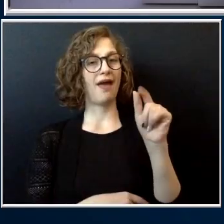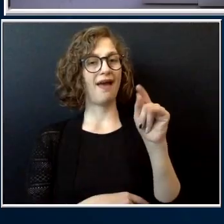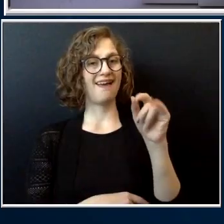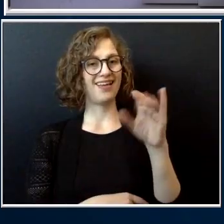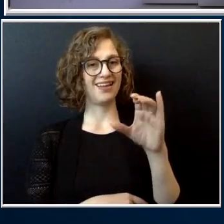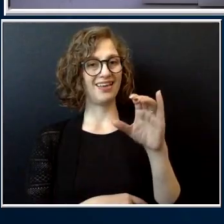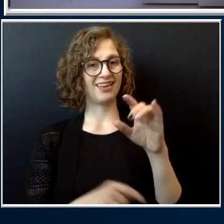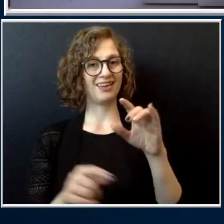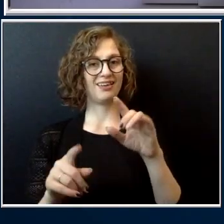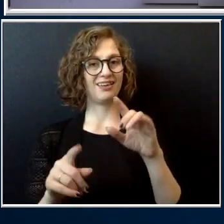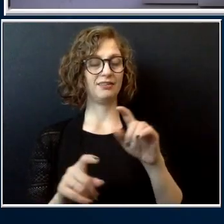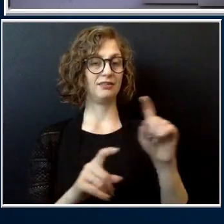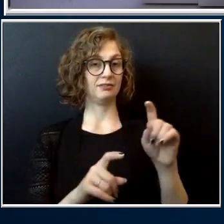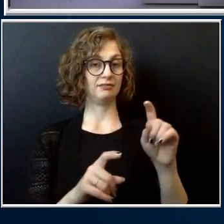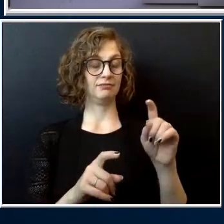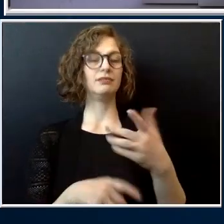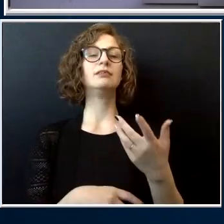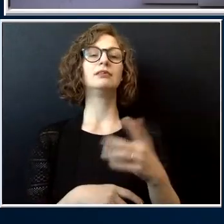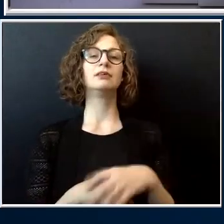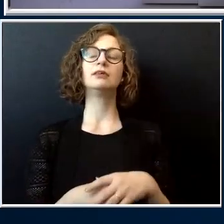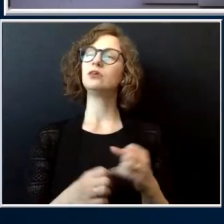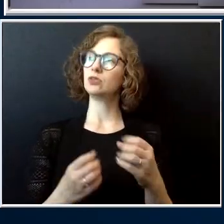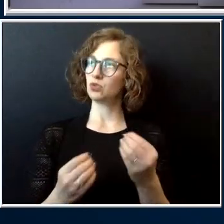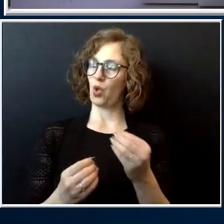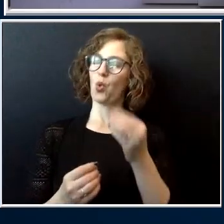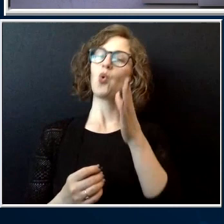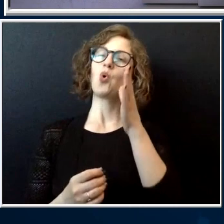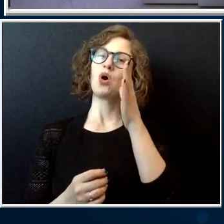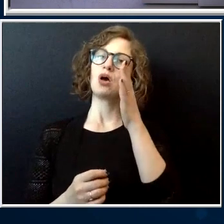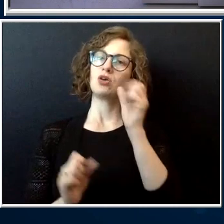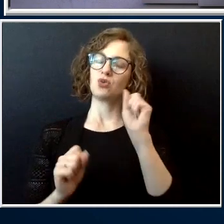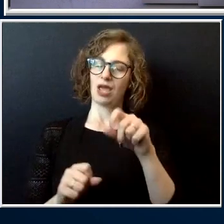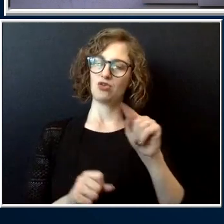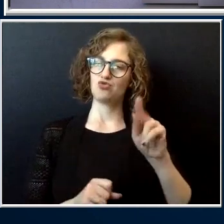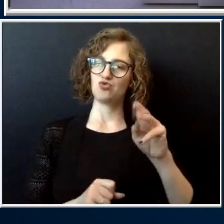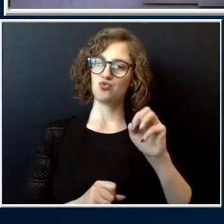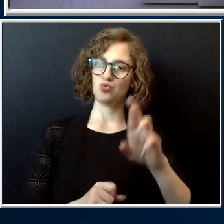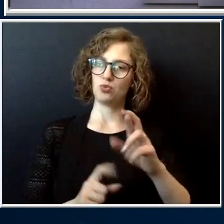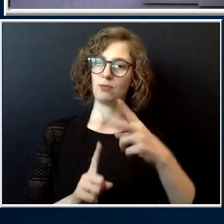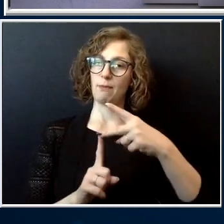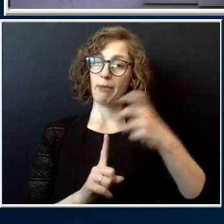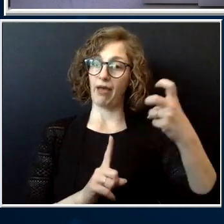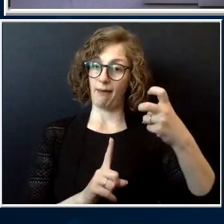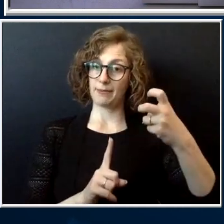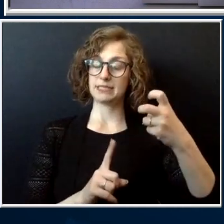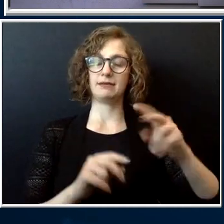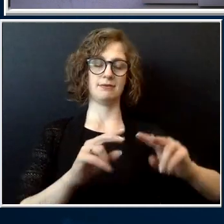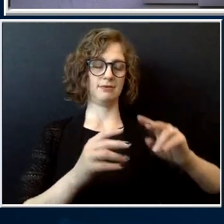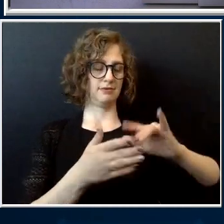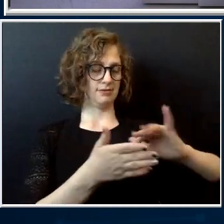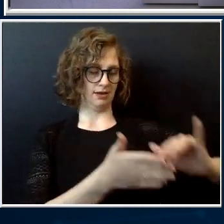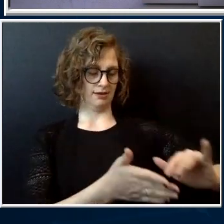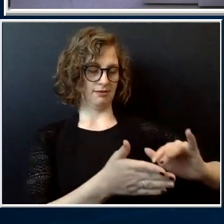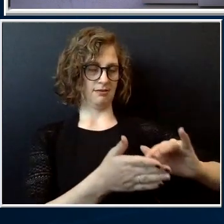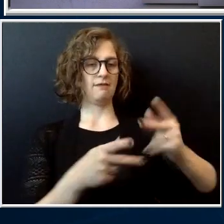So patients often get a tumor biopsy, and then that gives doctors valuable information to know, the treatment route. But there's also something called circulating